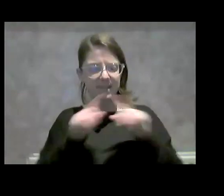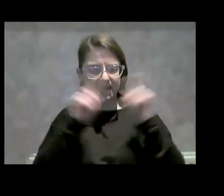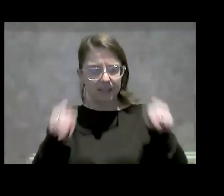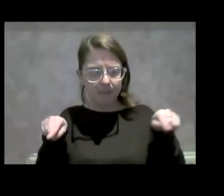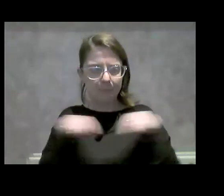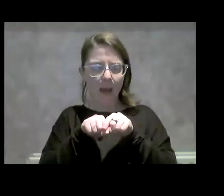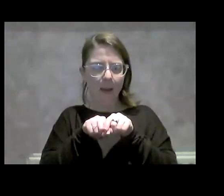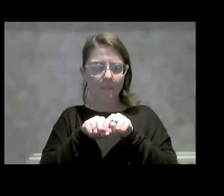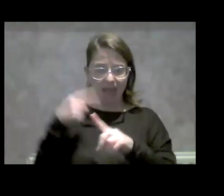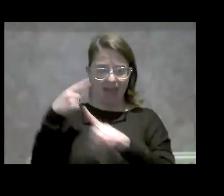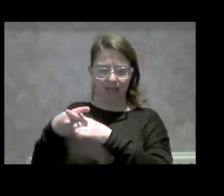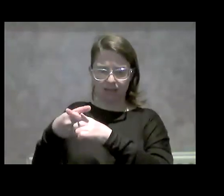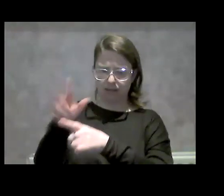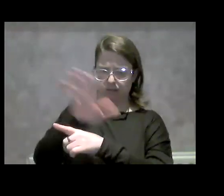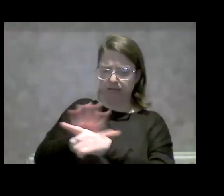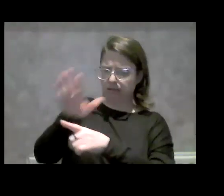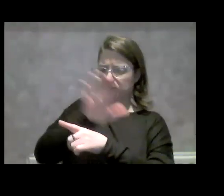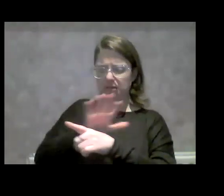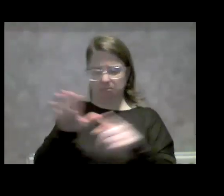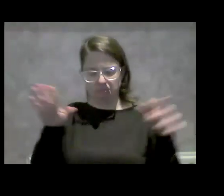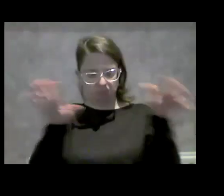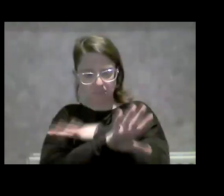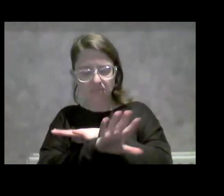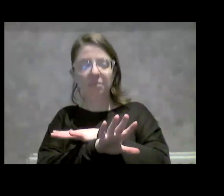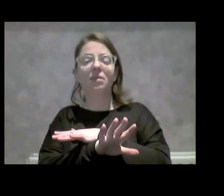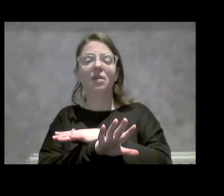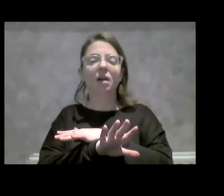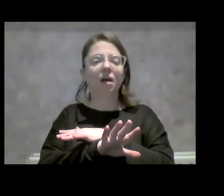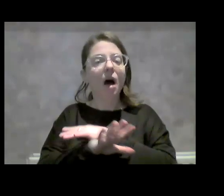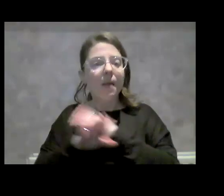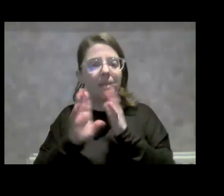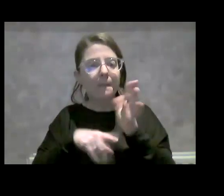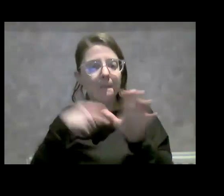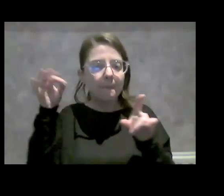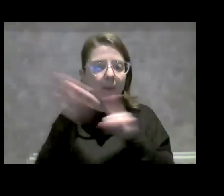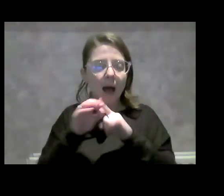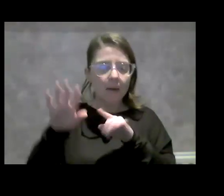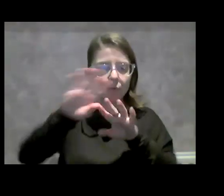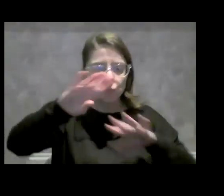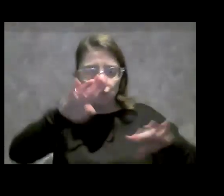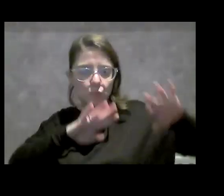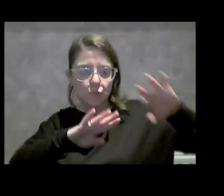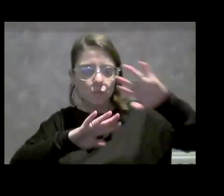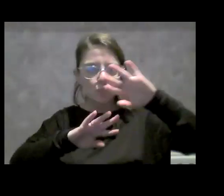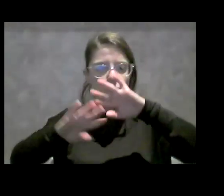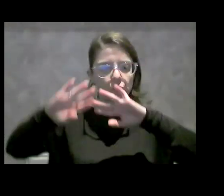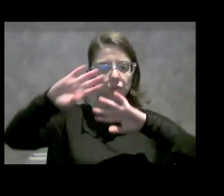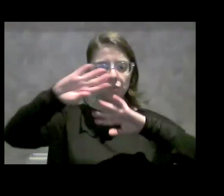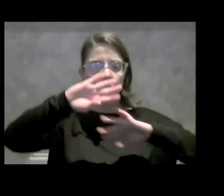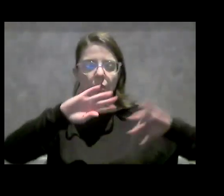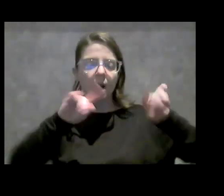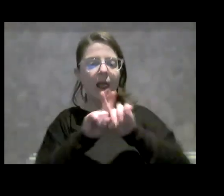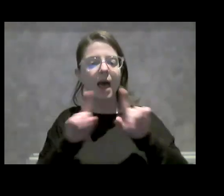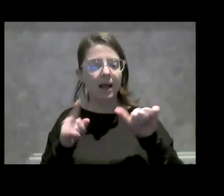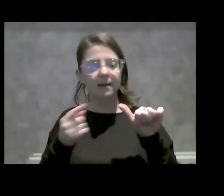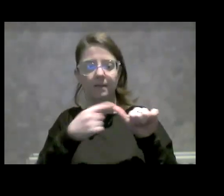climb, which had the same contours as my thumbprint, which had the same pattern as my DNA, which was missing.